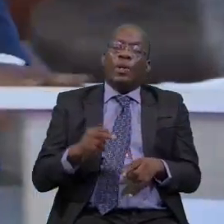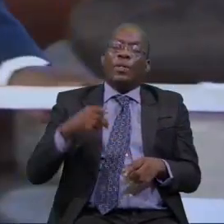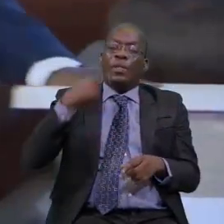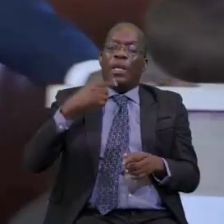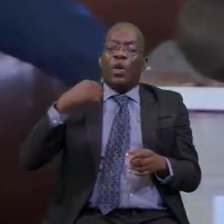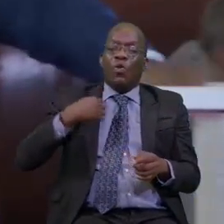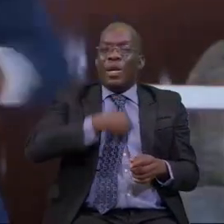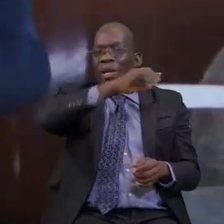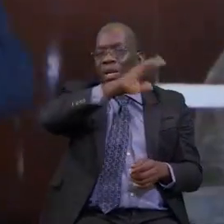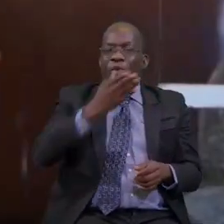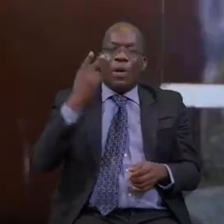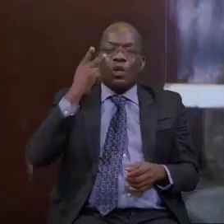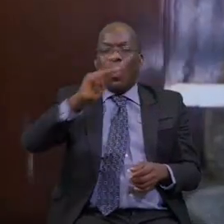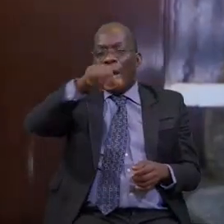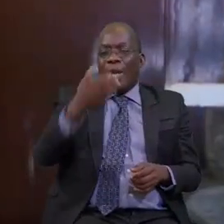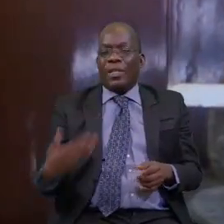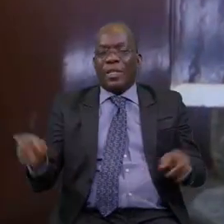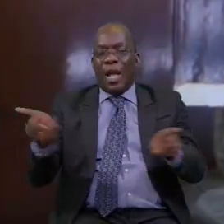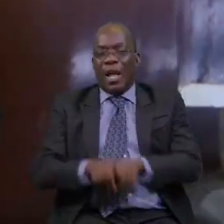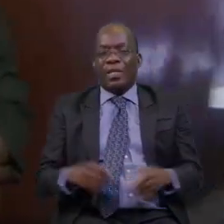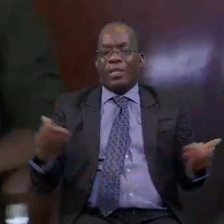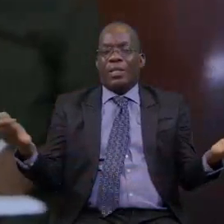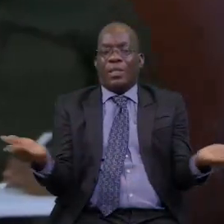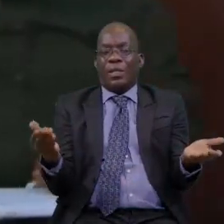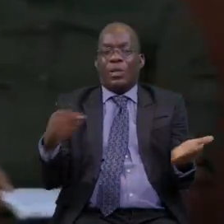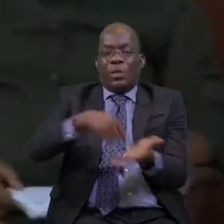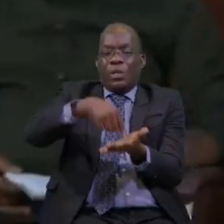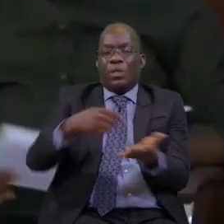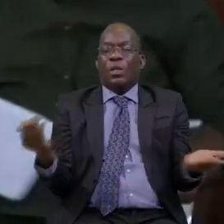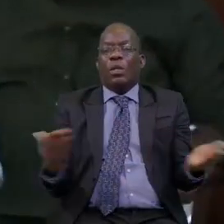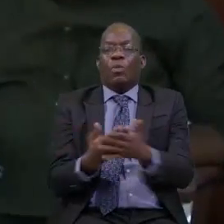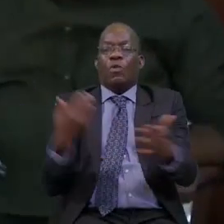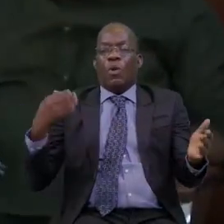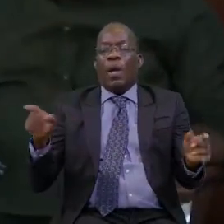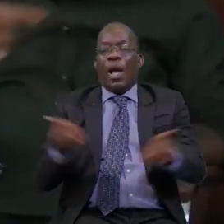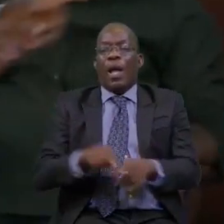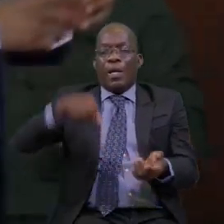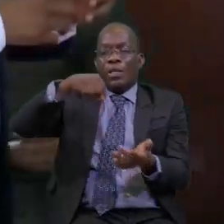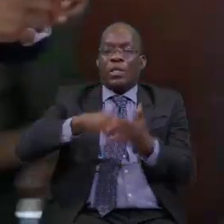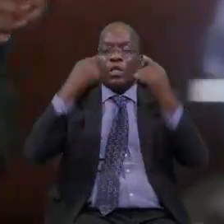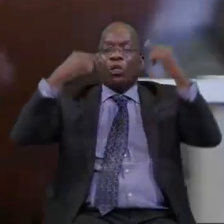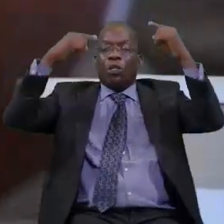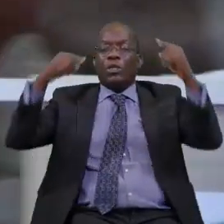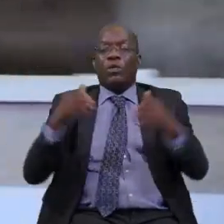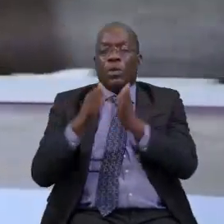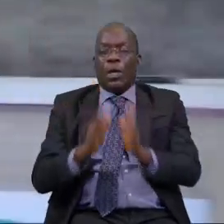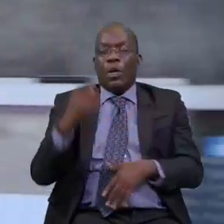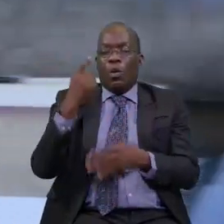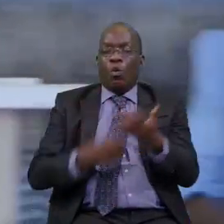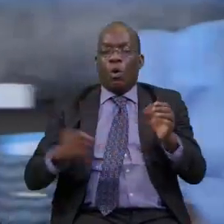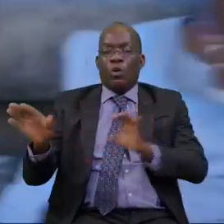like this before. And this successful leader, what do we find? If